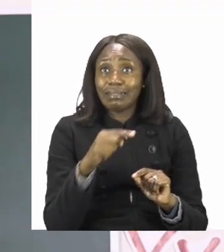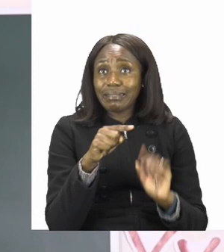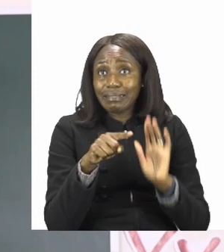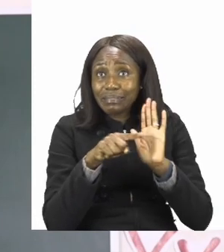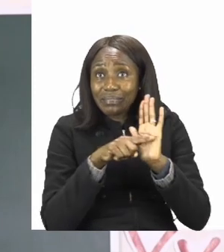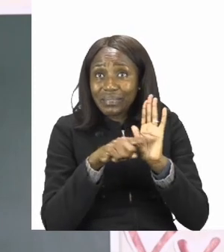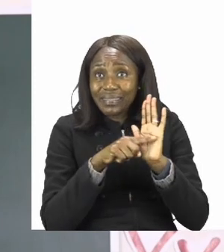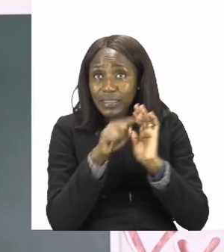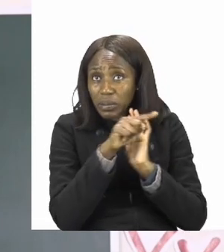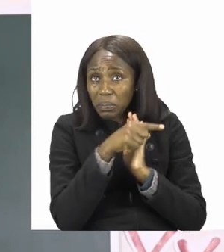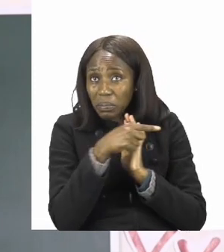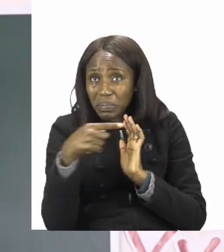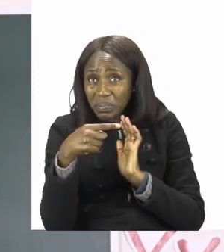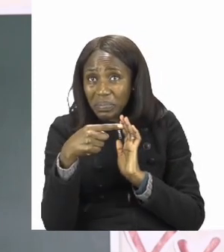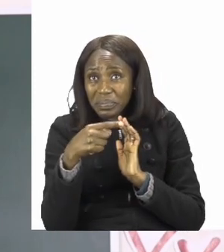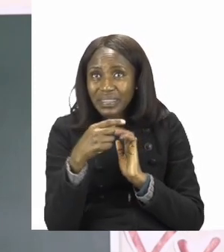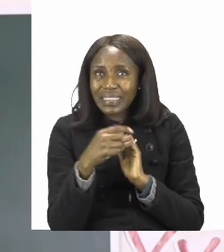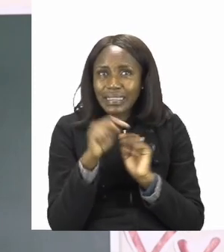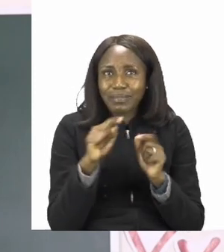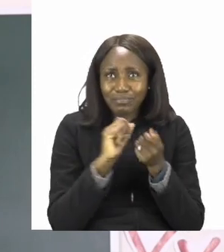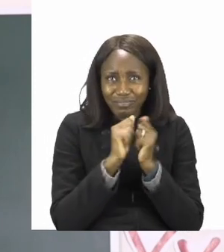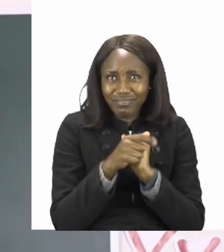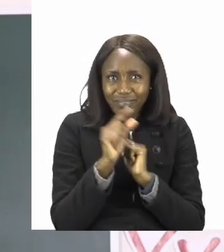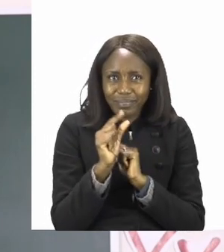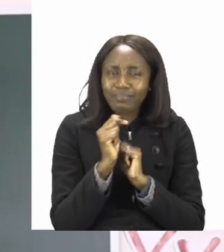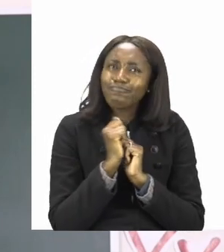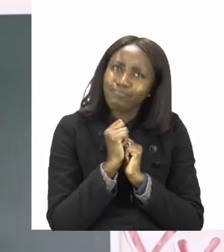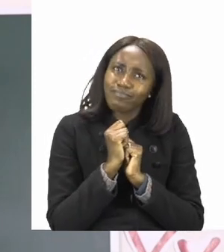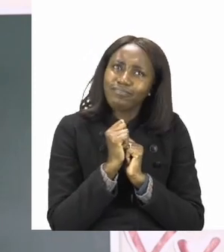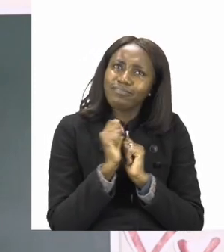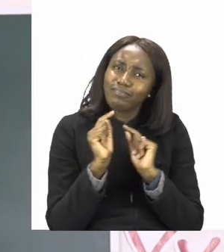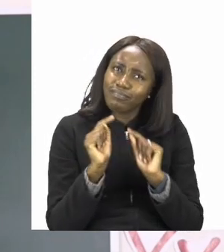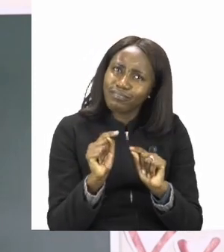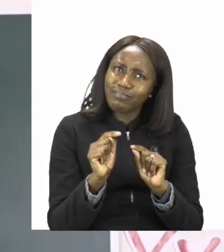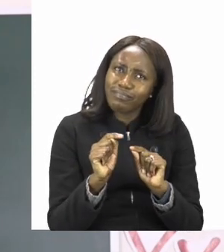subtracting, and let me show you how. We say